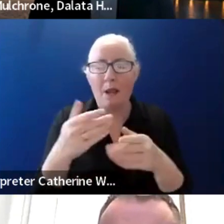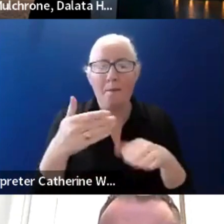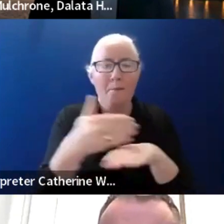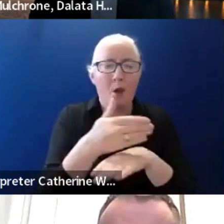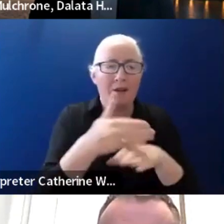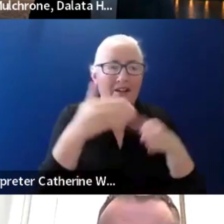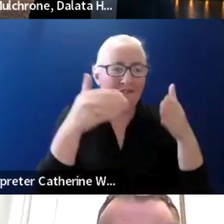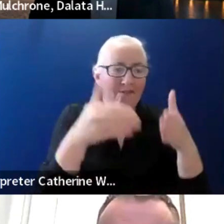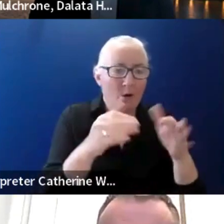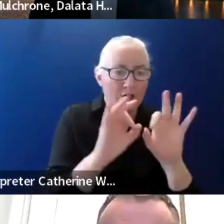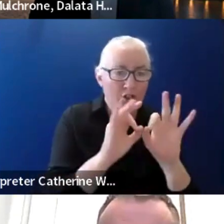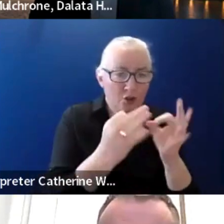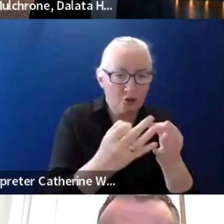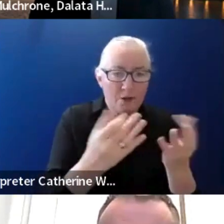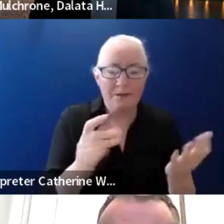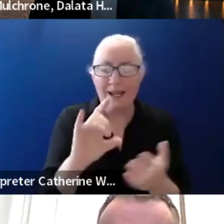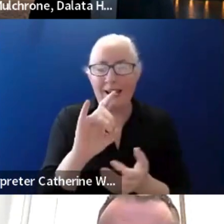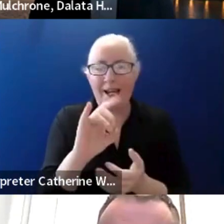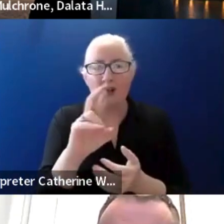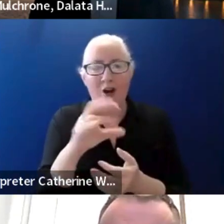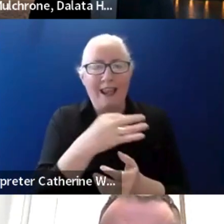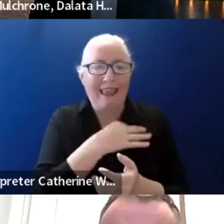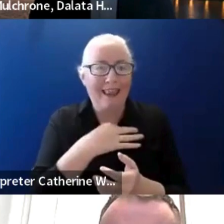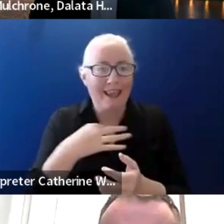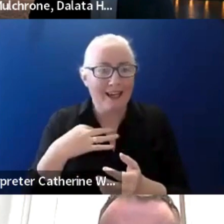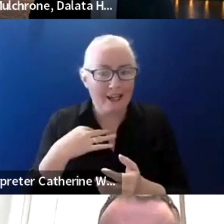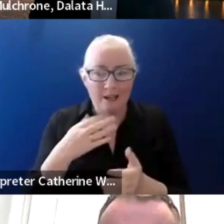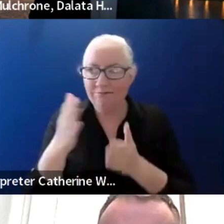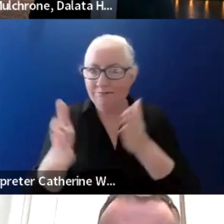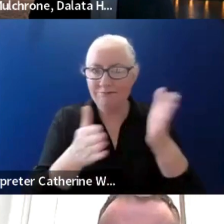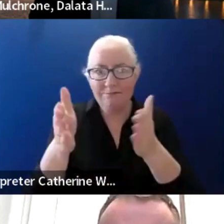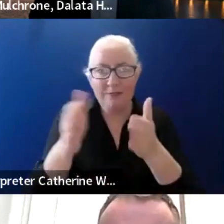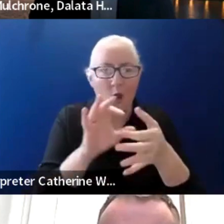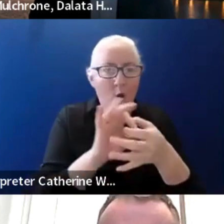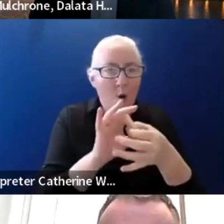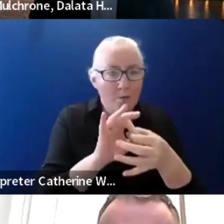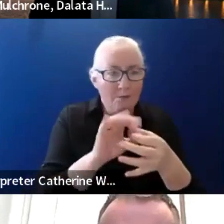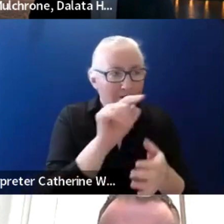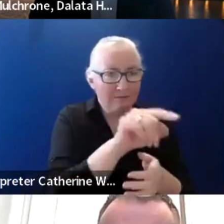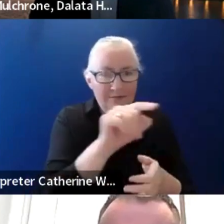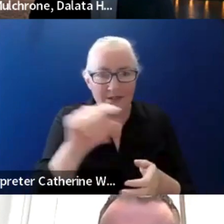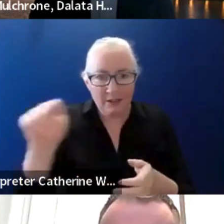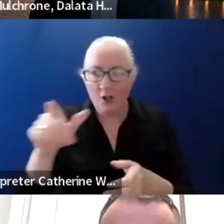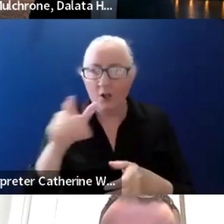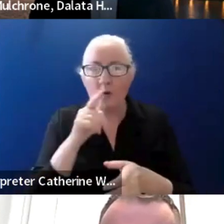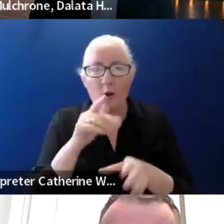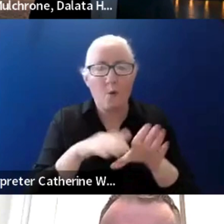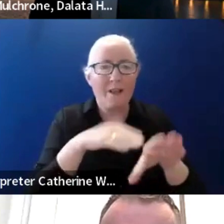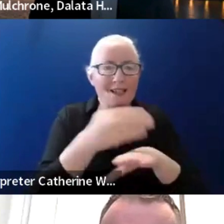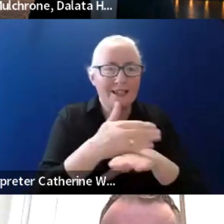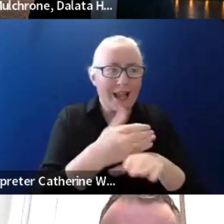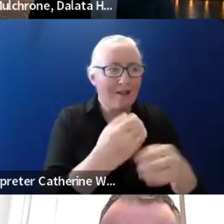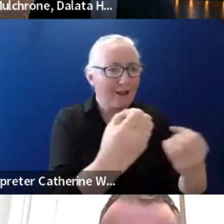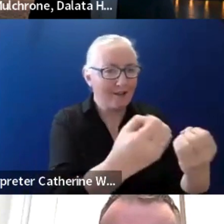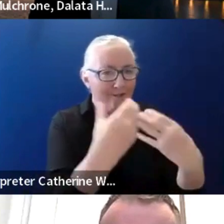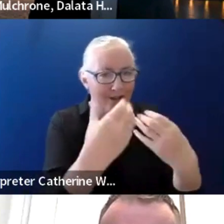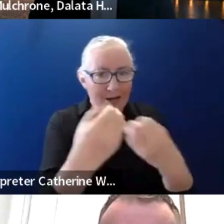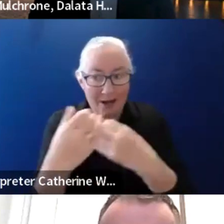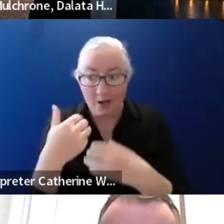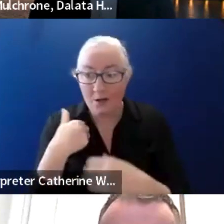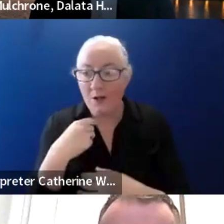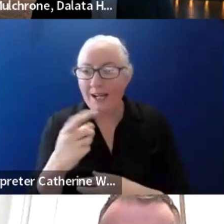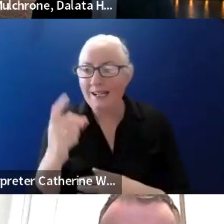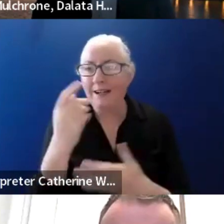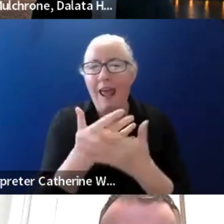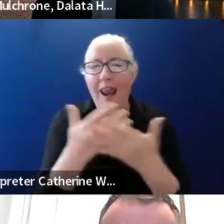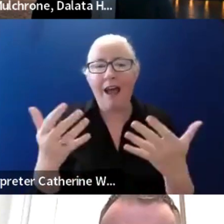groups. We had HR clinics where we were actually going out into our homes, talking to our staff, getting their feedback. We did a lot of